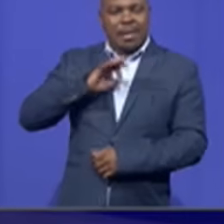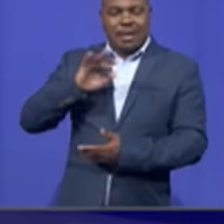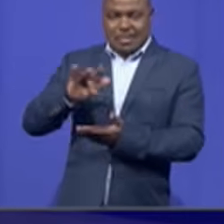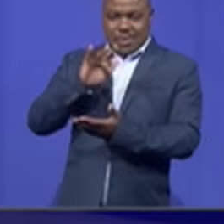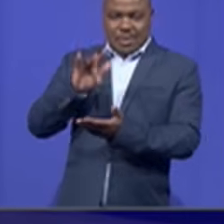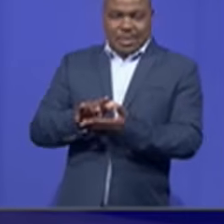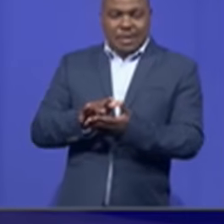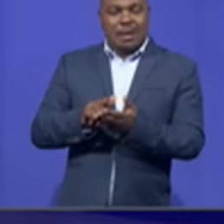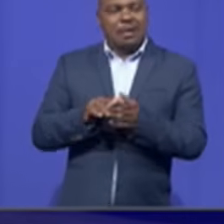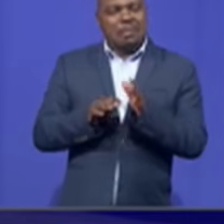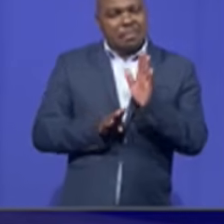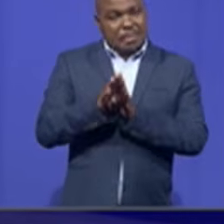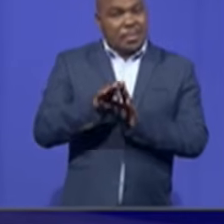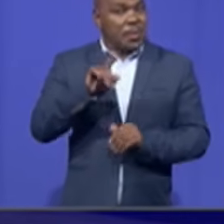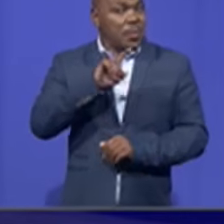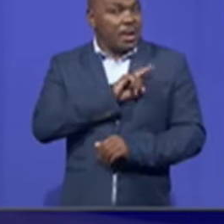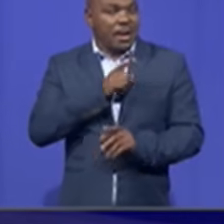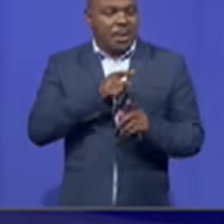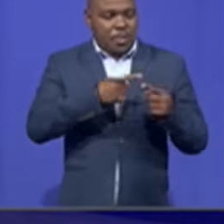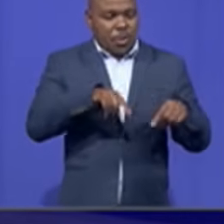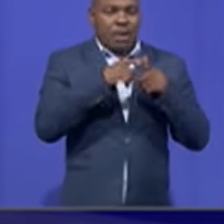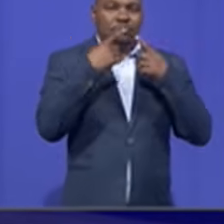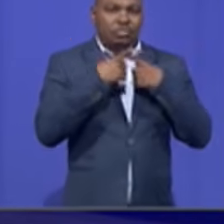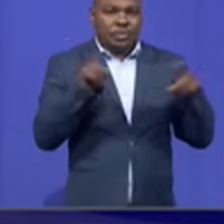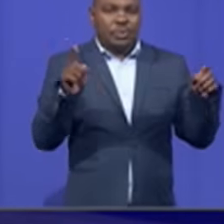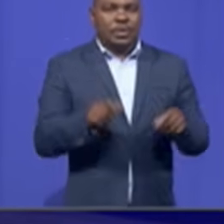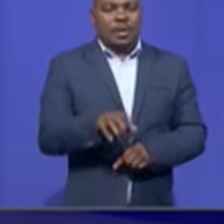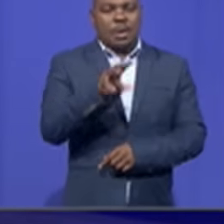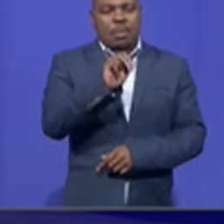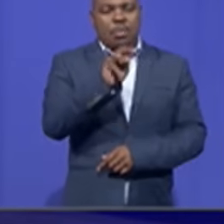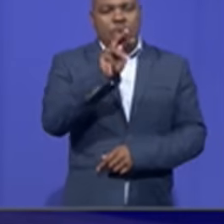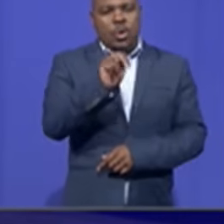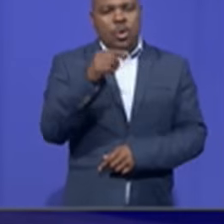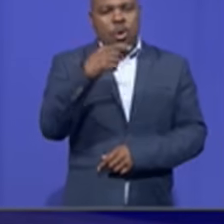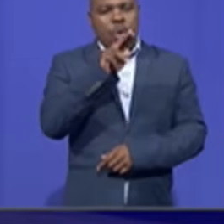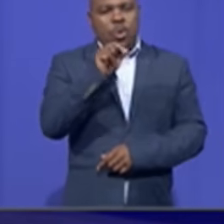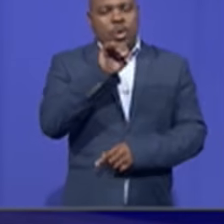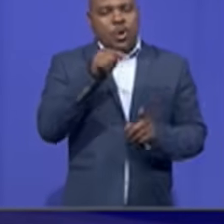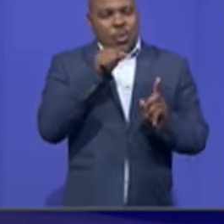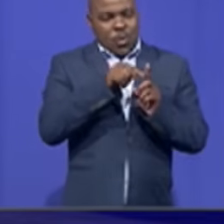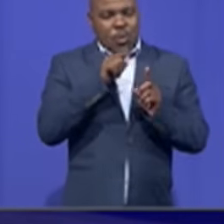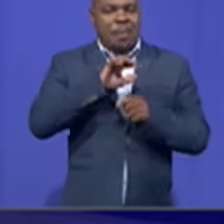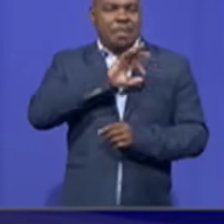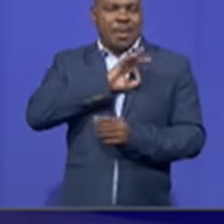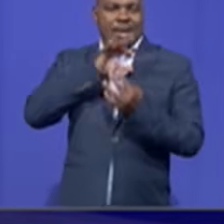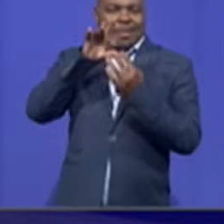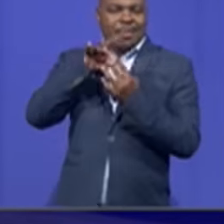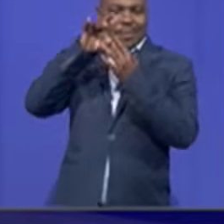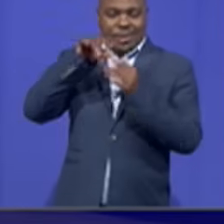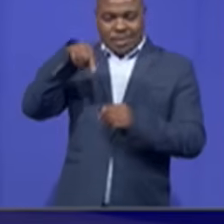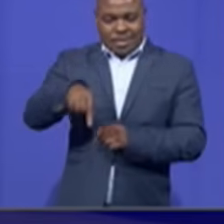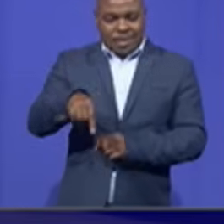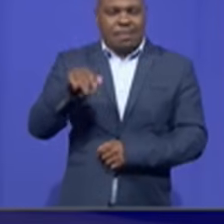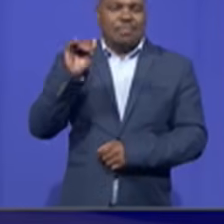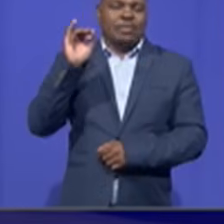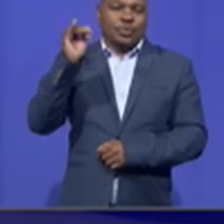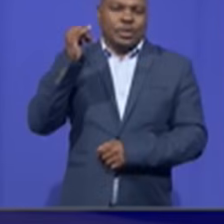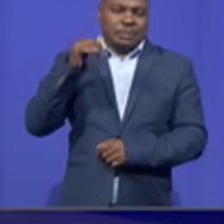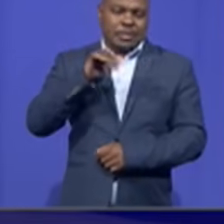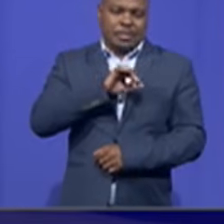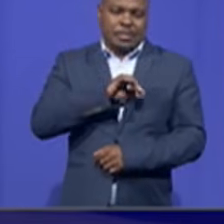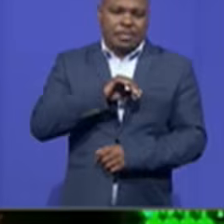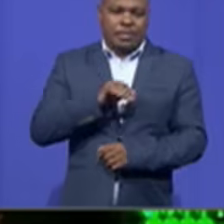Johannesburg le matlafetse morago go itsisiwe ga Lukhona Mnguni jaaka ntlhopheng wa bommeiara jwa masepala ono.